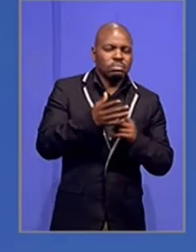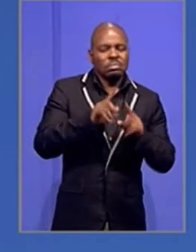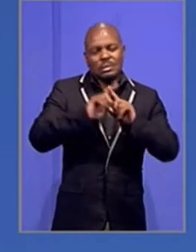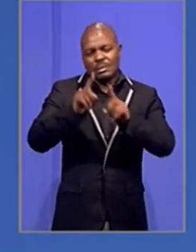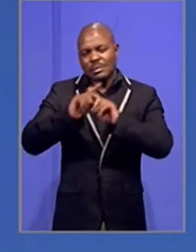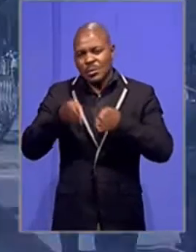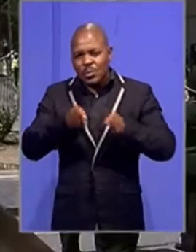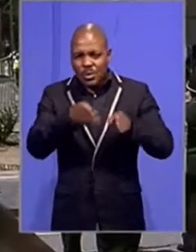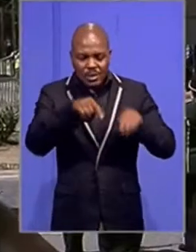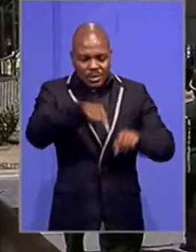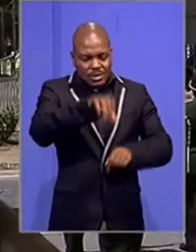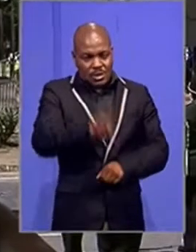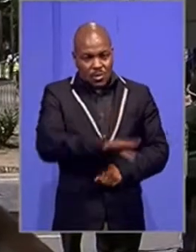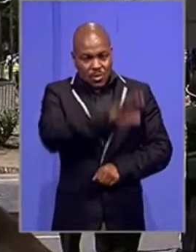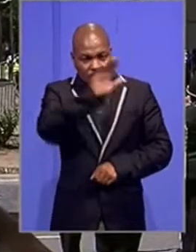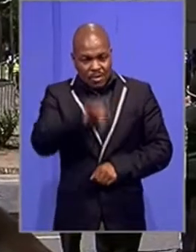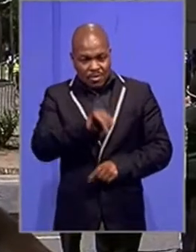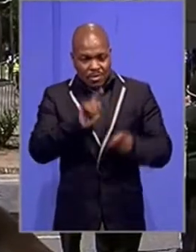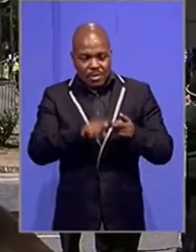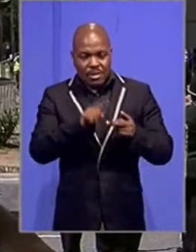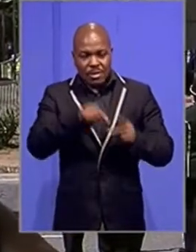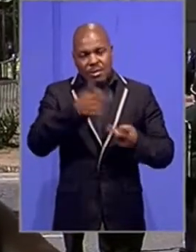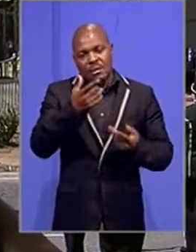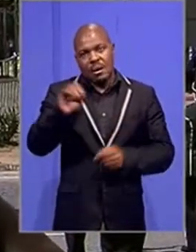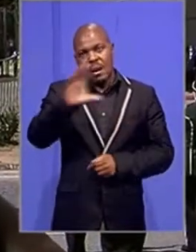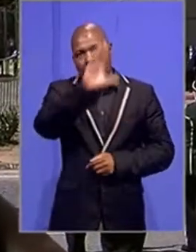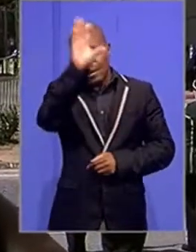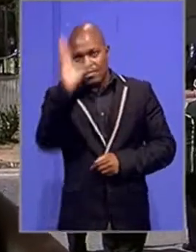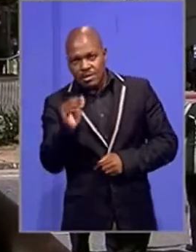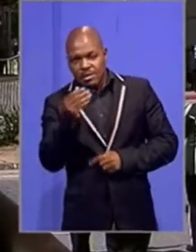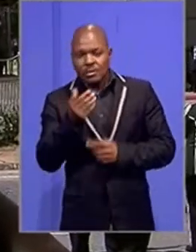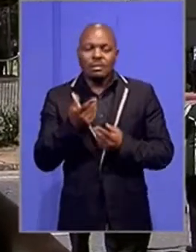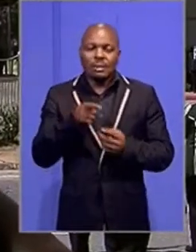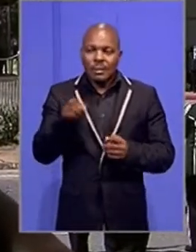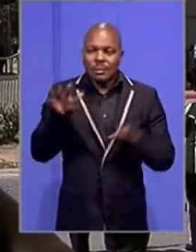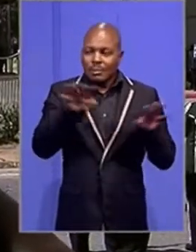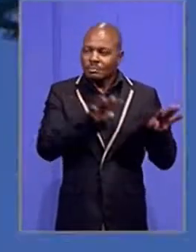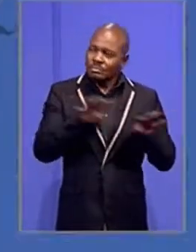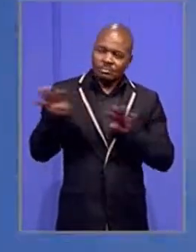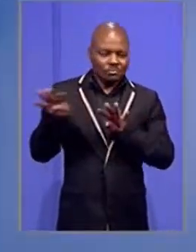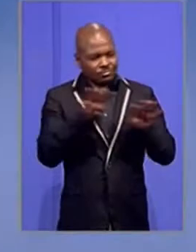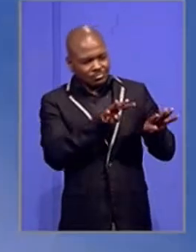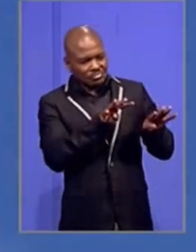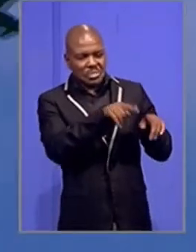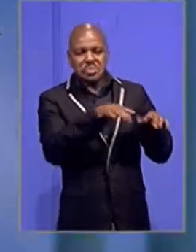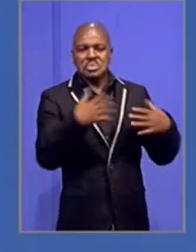a fapaneng ka hara naha e ka sena le kontinenteng di ileng tsa thabisa letshwele.